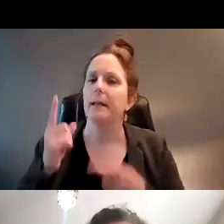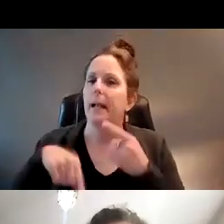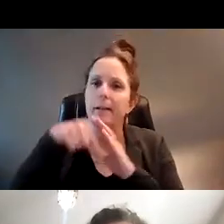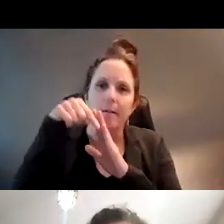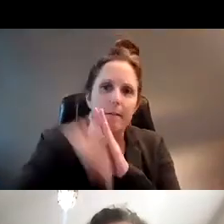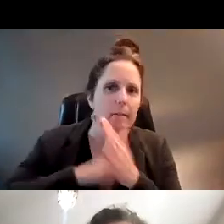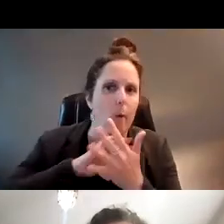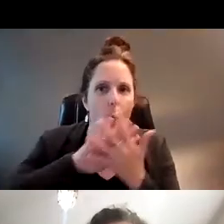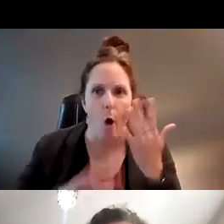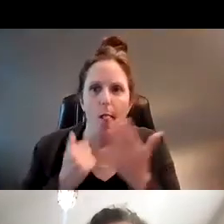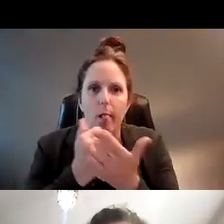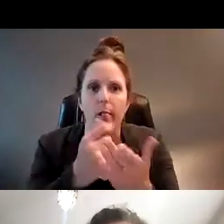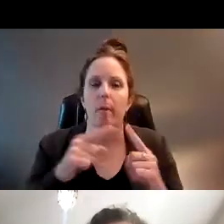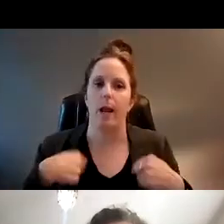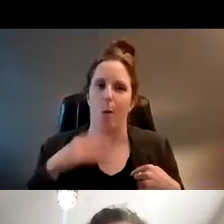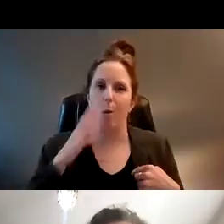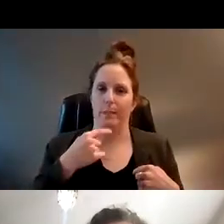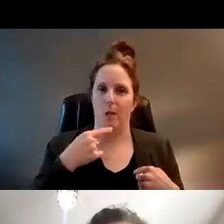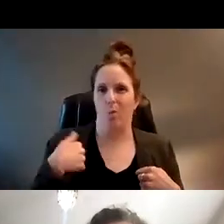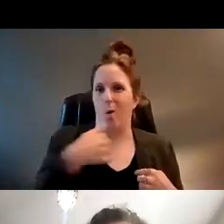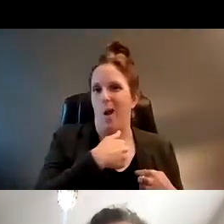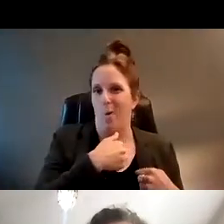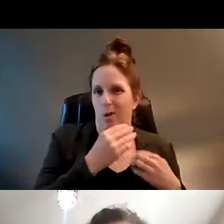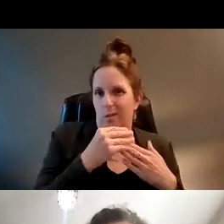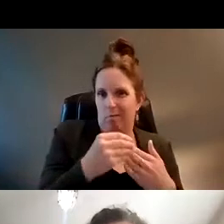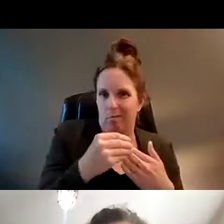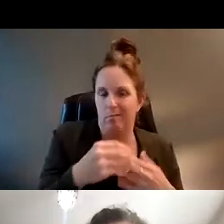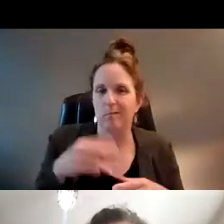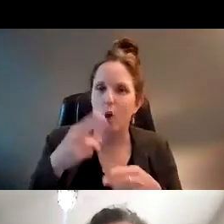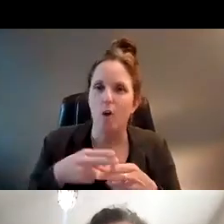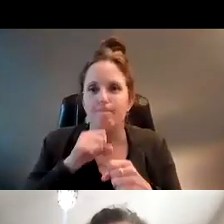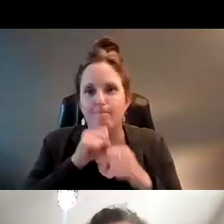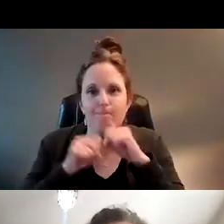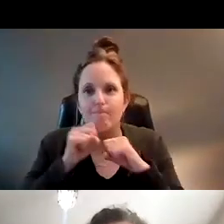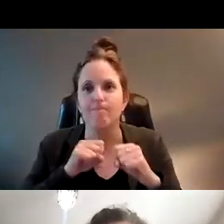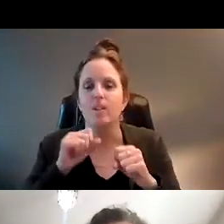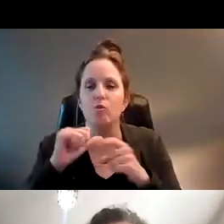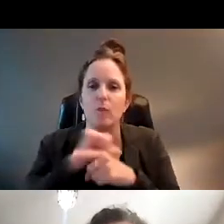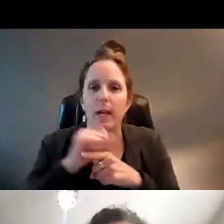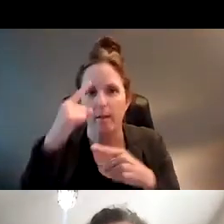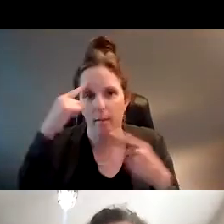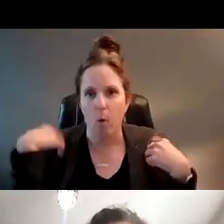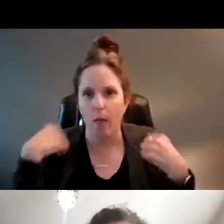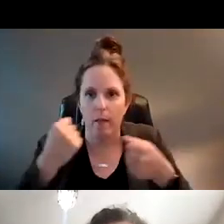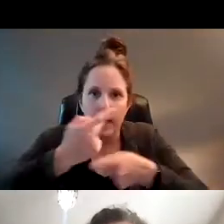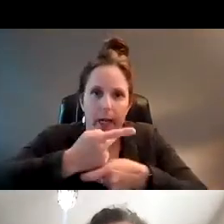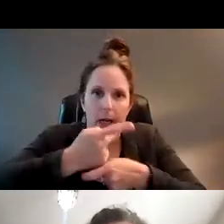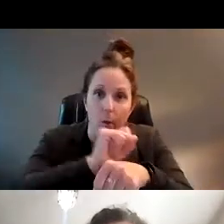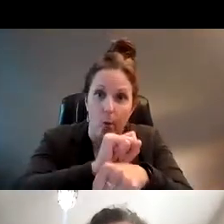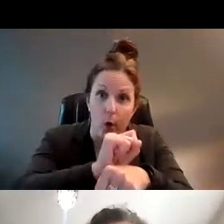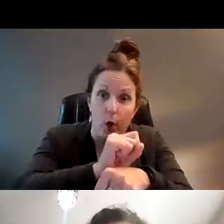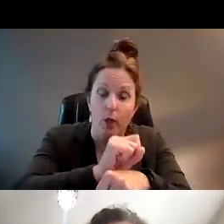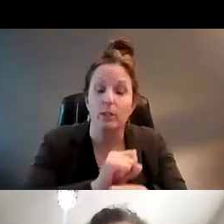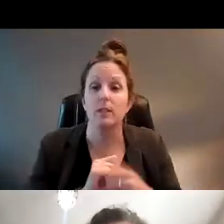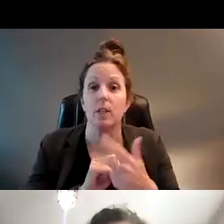of led, which was called Resilience Training for Healthcare Workers. It consisted of 3 12 to 20 minute